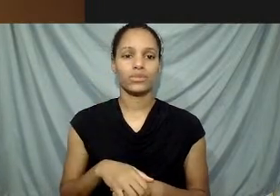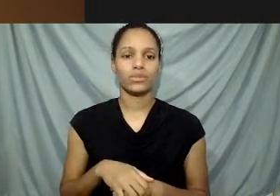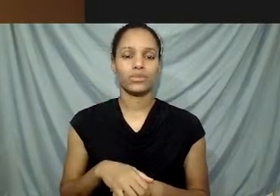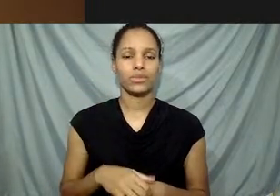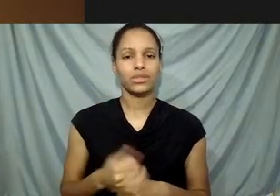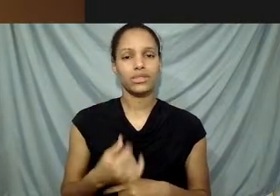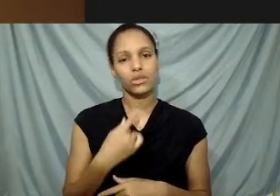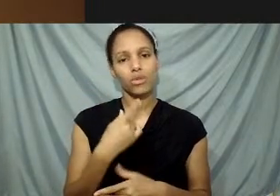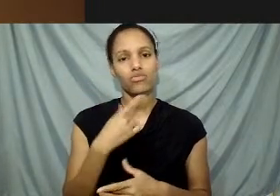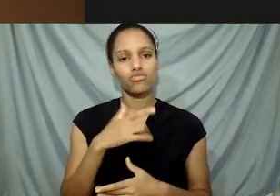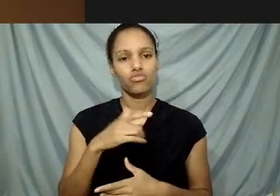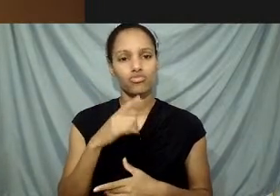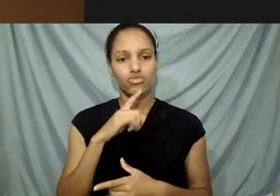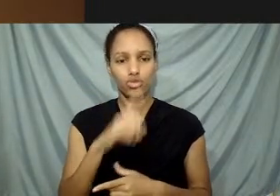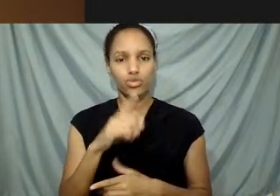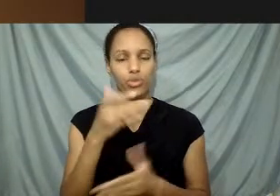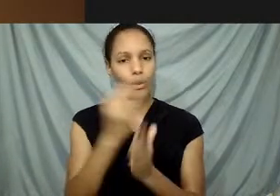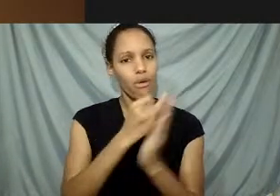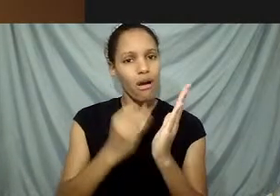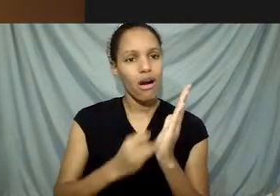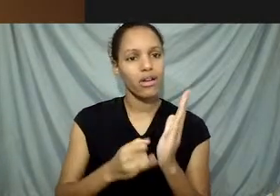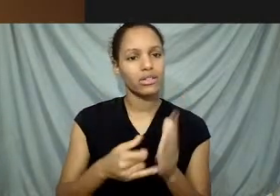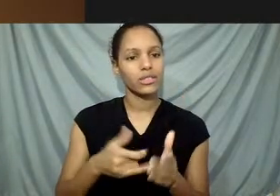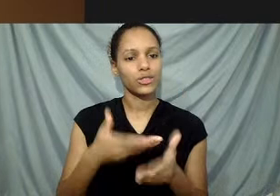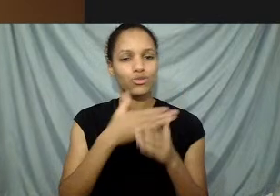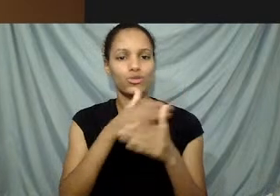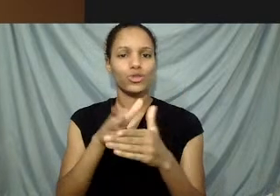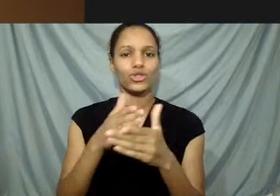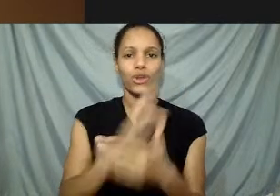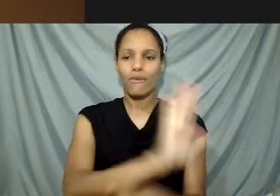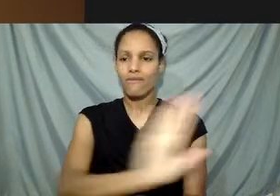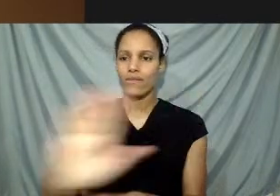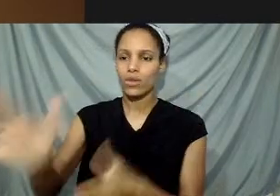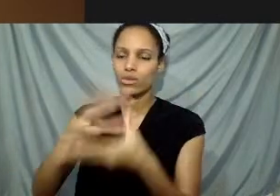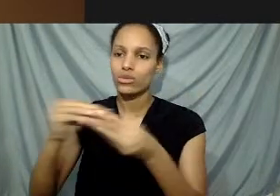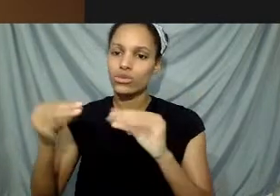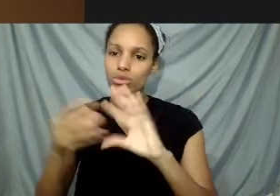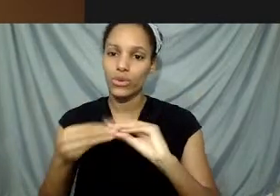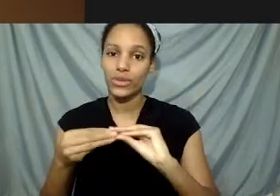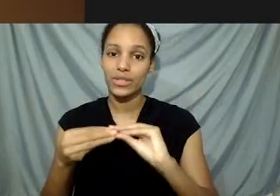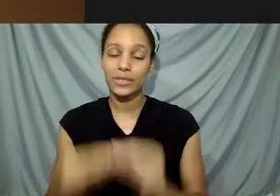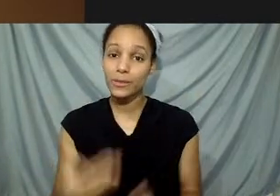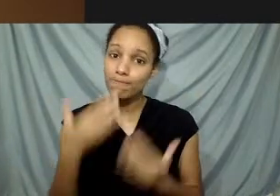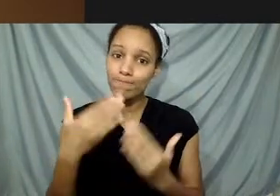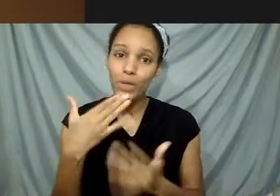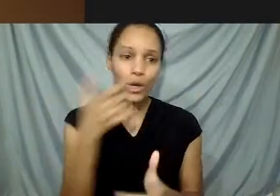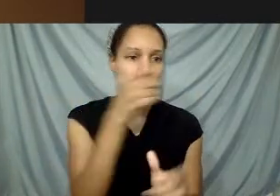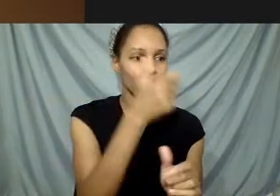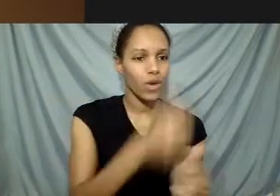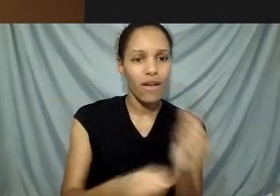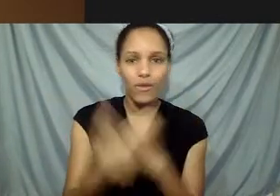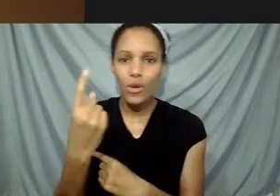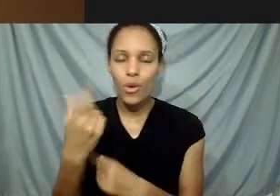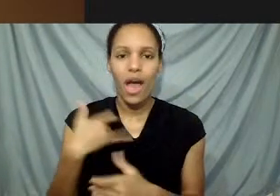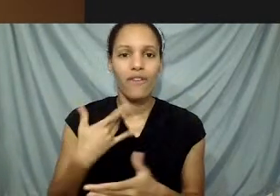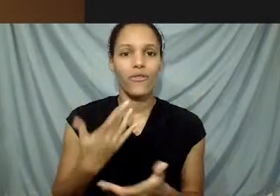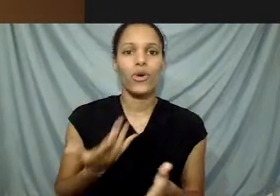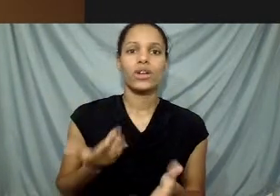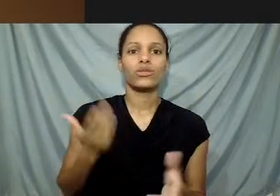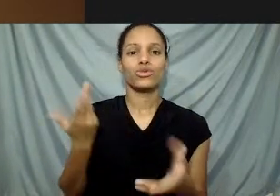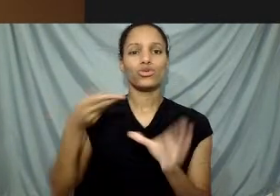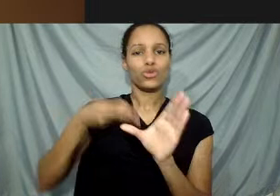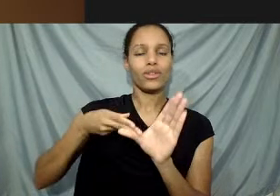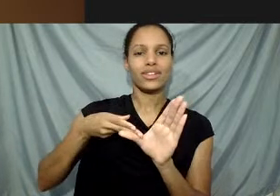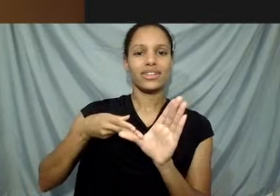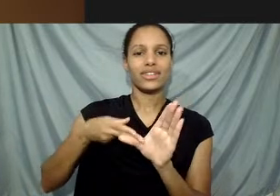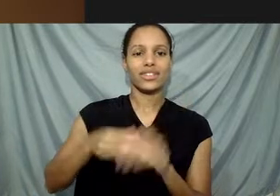voices. Thanks to each and every one of you so far for showing up and for witnessing. But